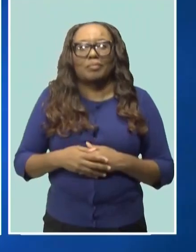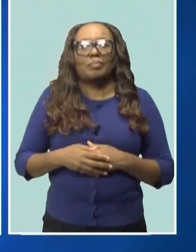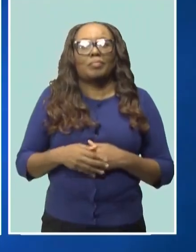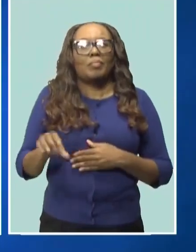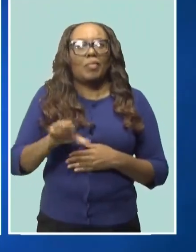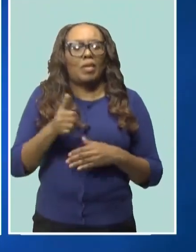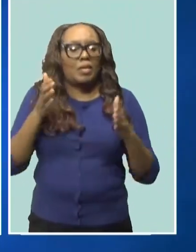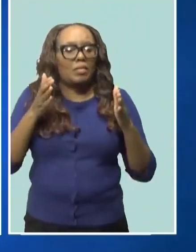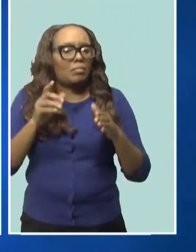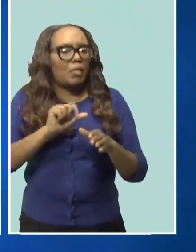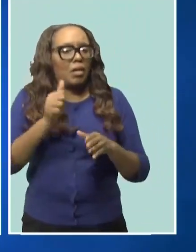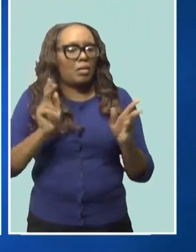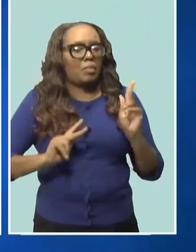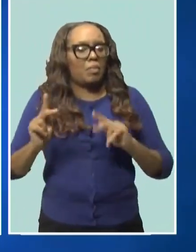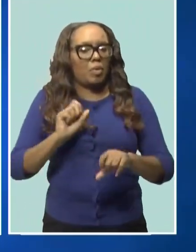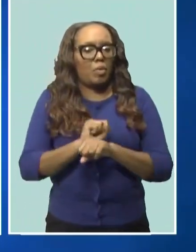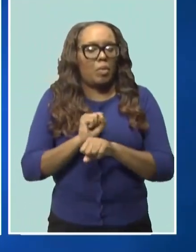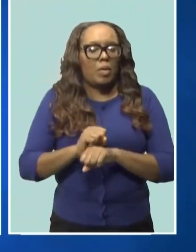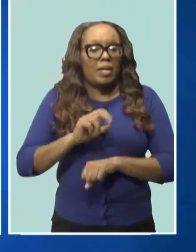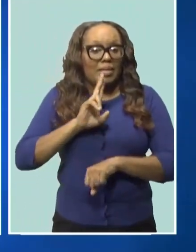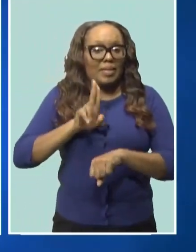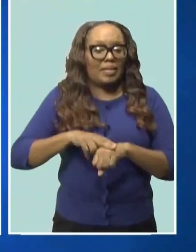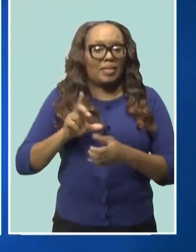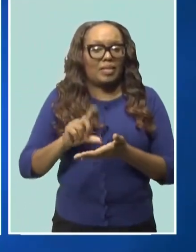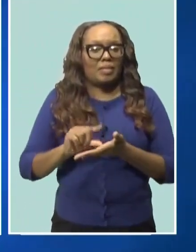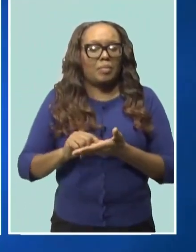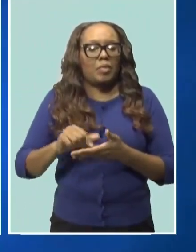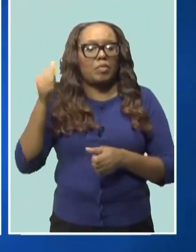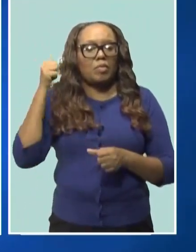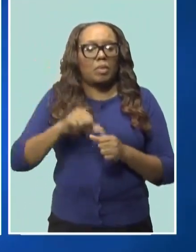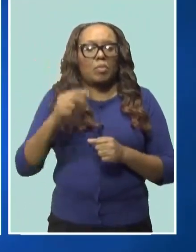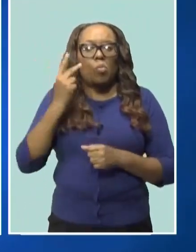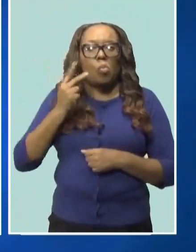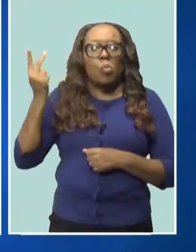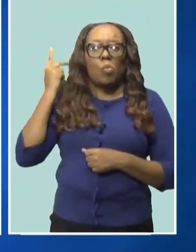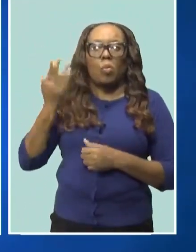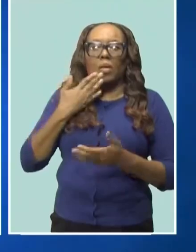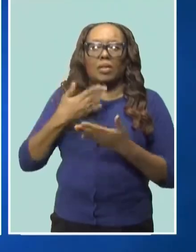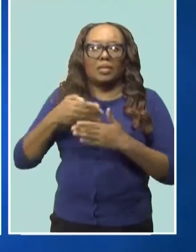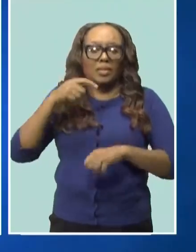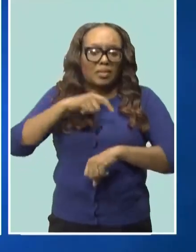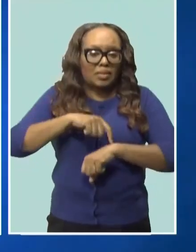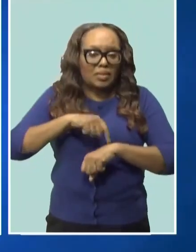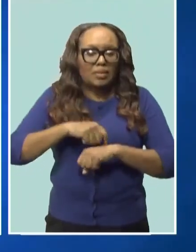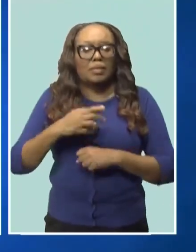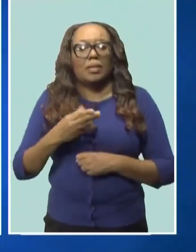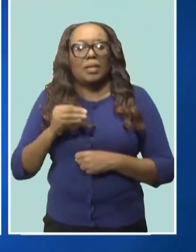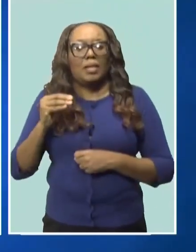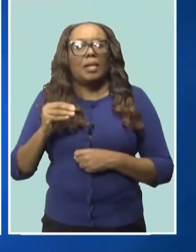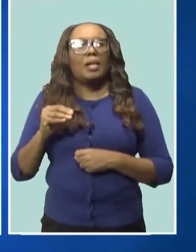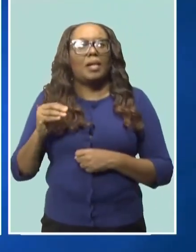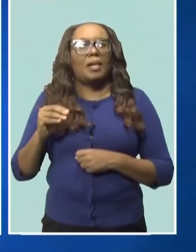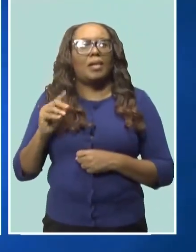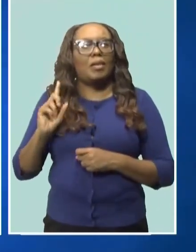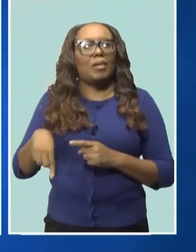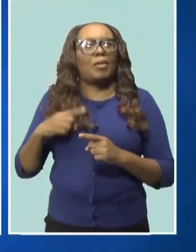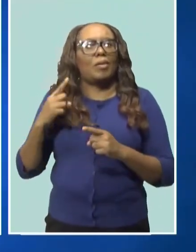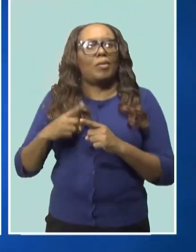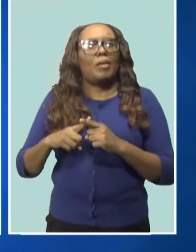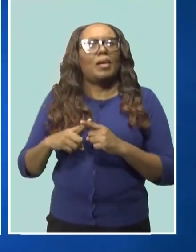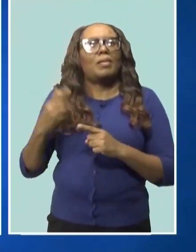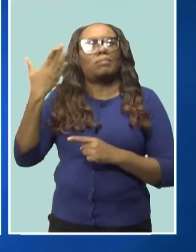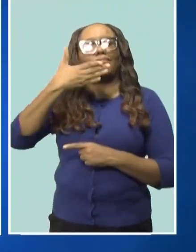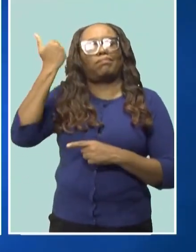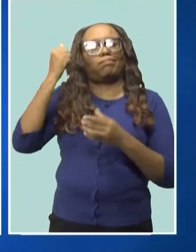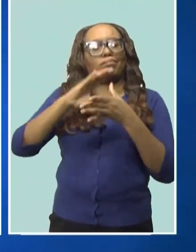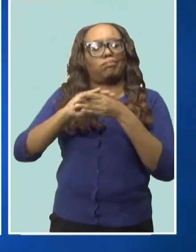Branca, Maria Bradshaw, and Tim Slinger, also remembered the good times with Grant and his thirst for getting the story.